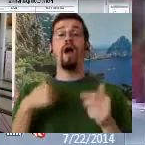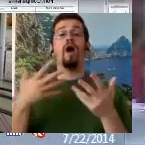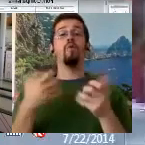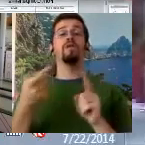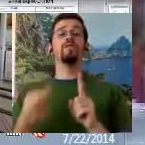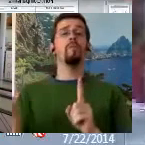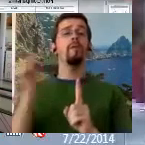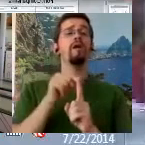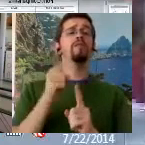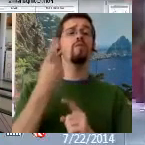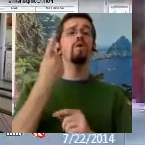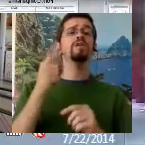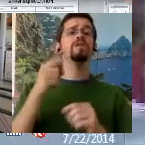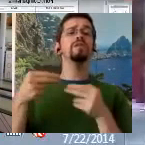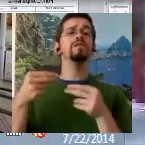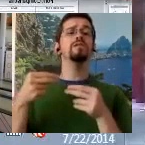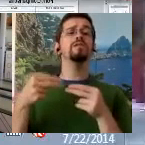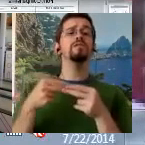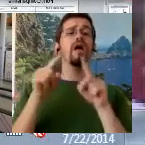Is that